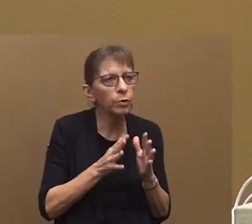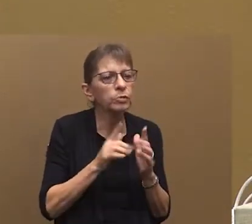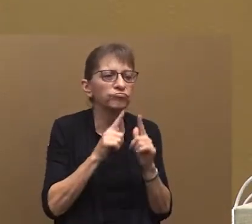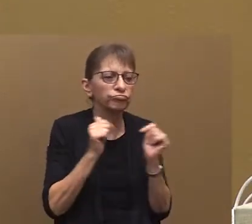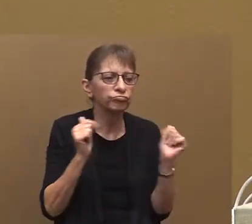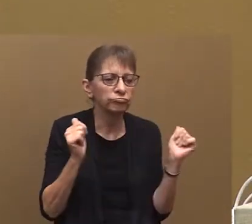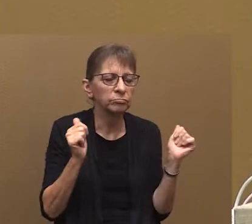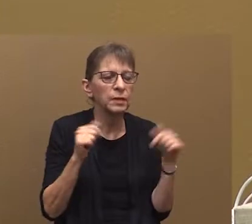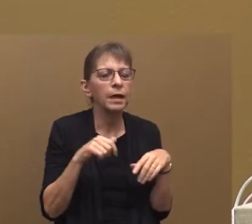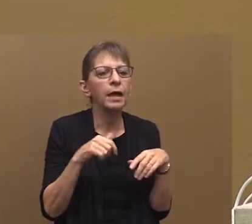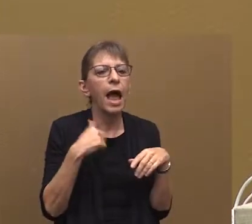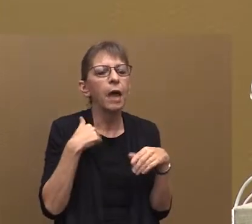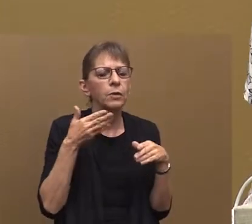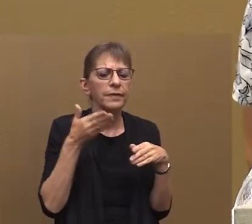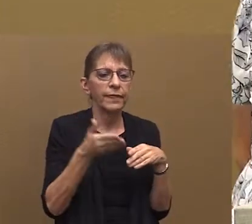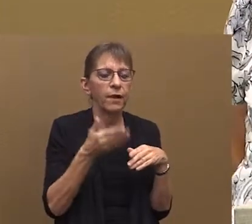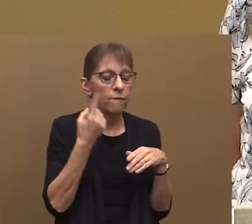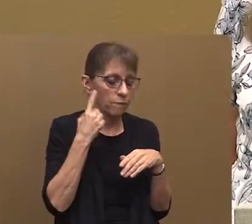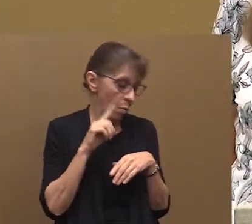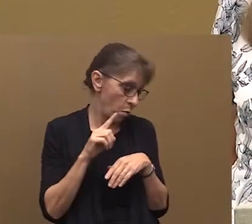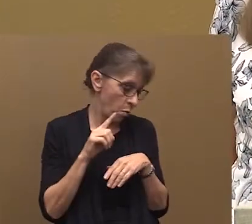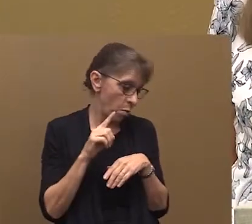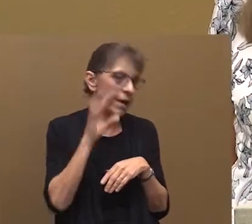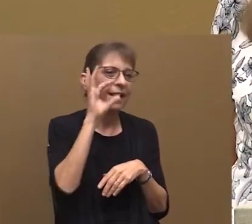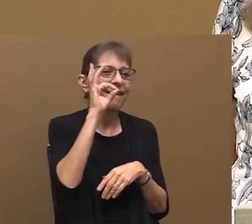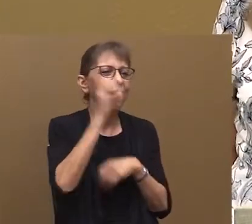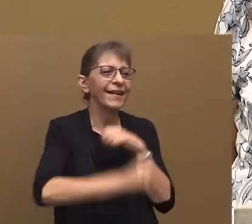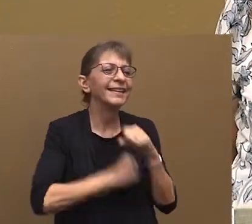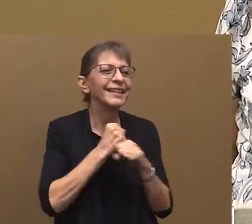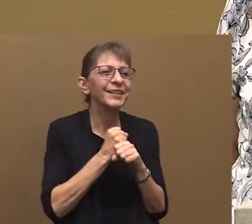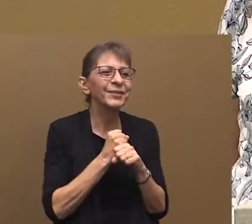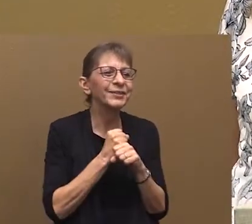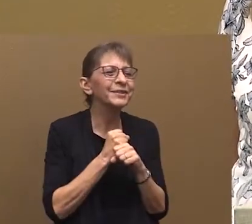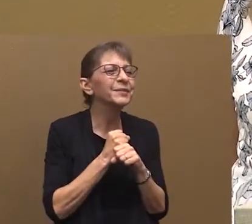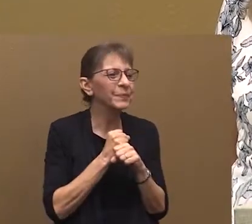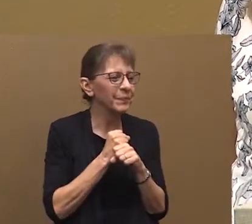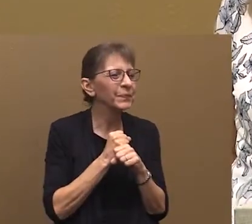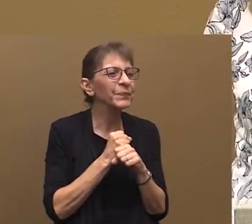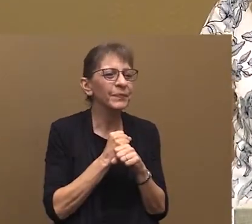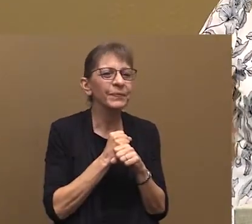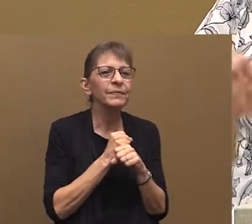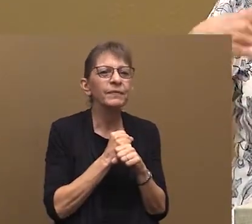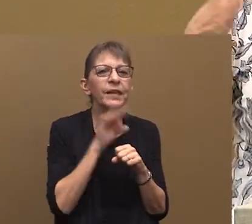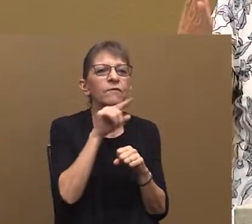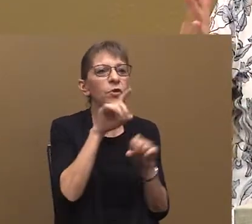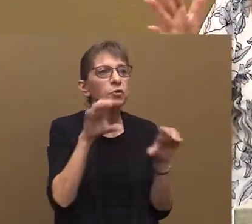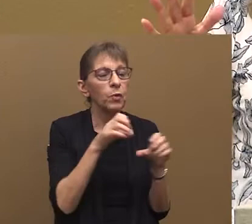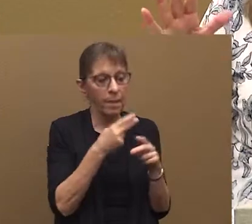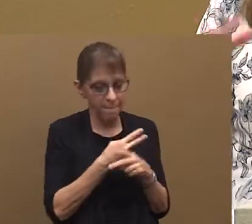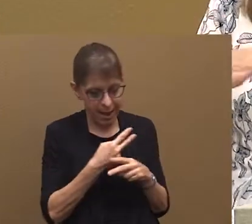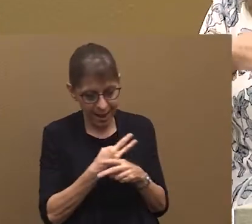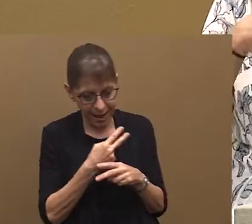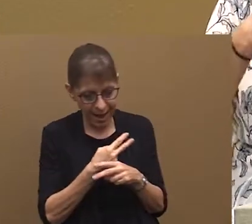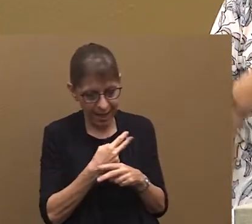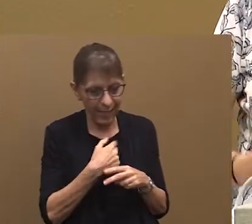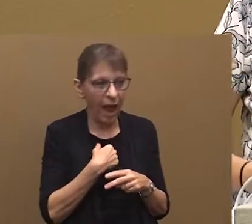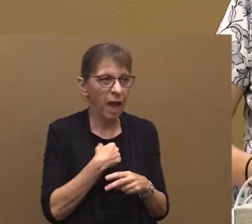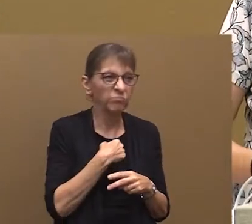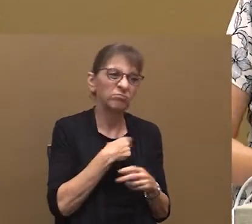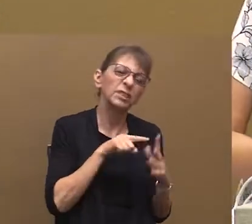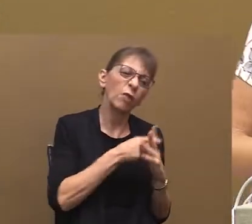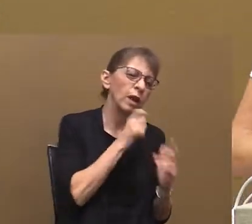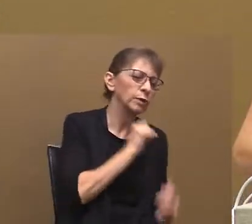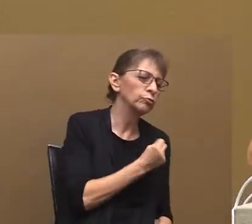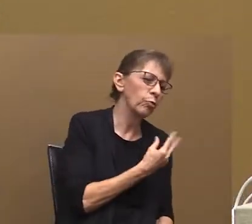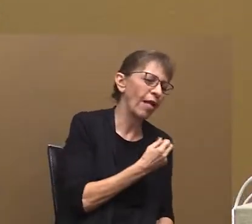interpreters, et cetera, and I was there for 9 years. And so if you're doing the math, I was only